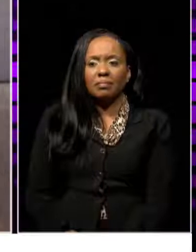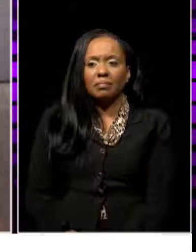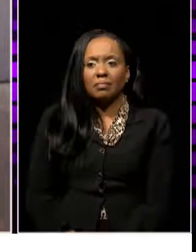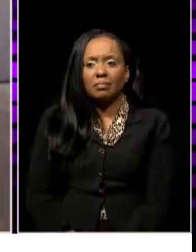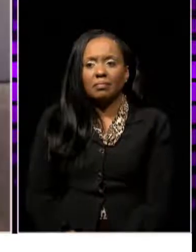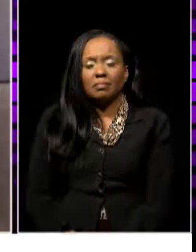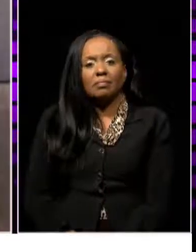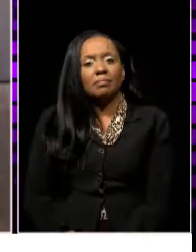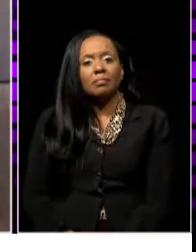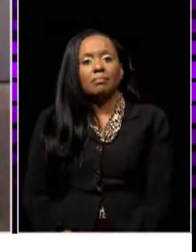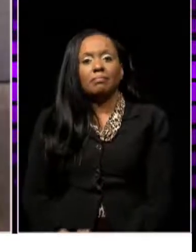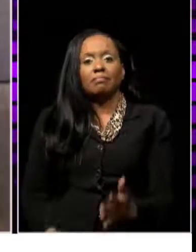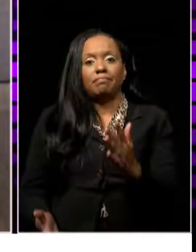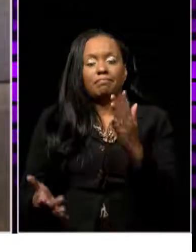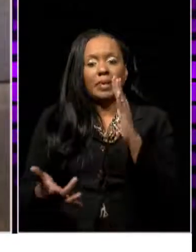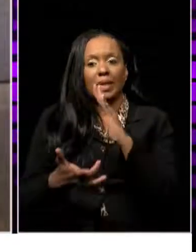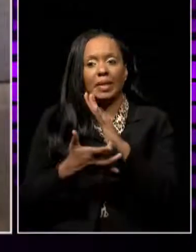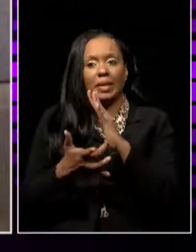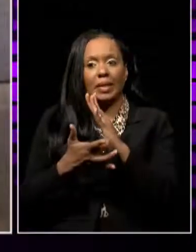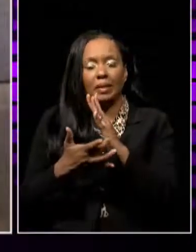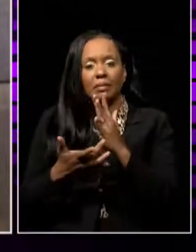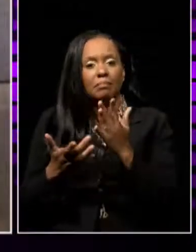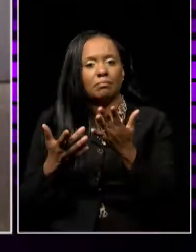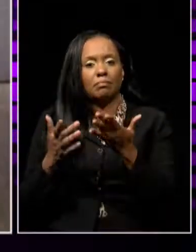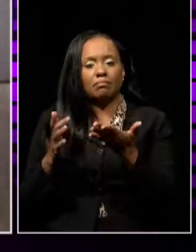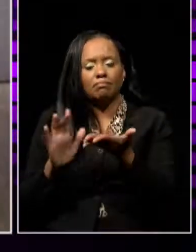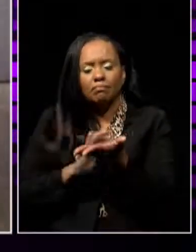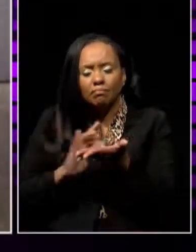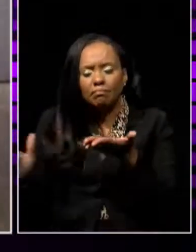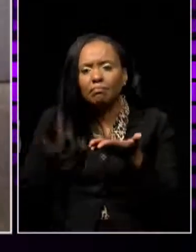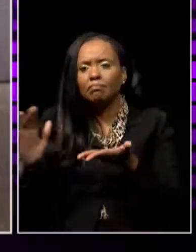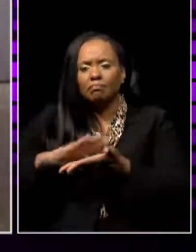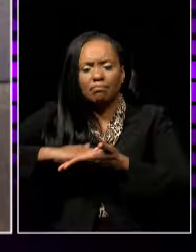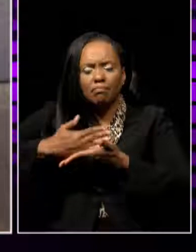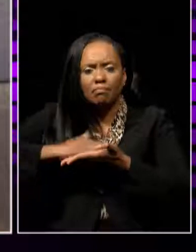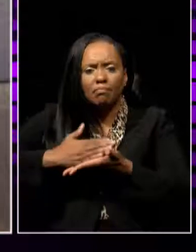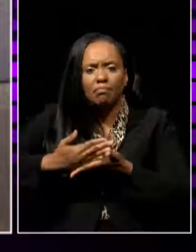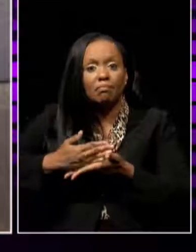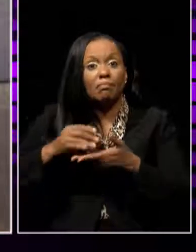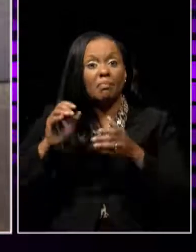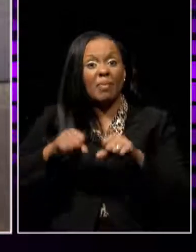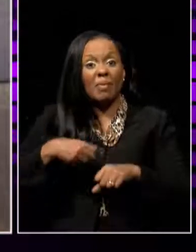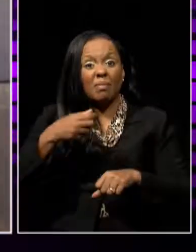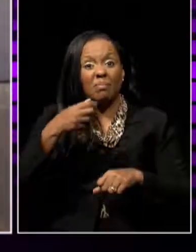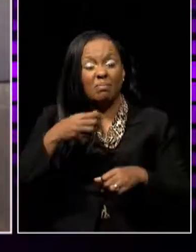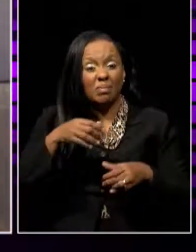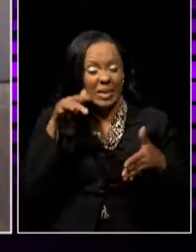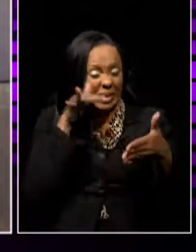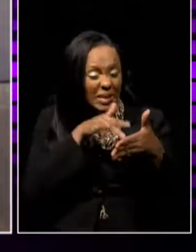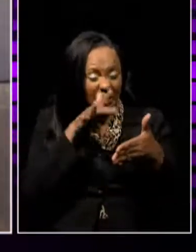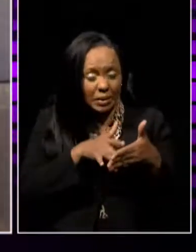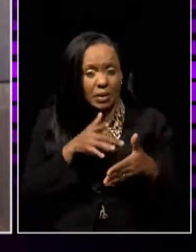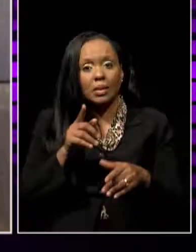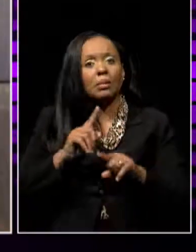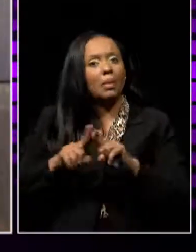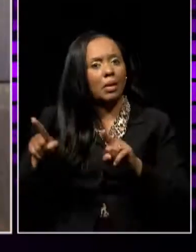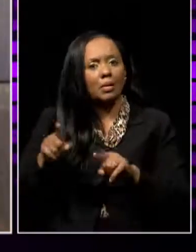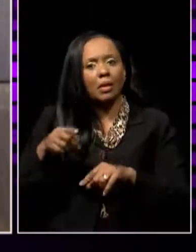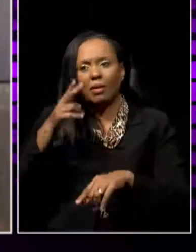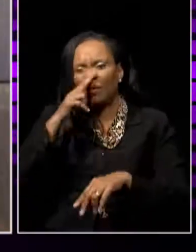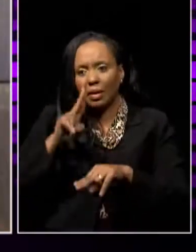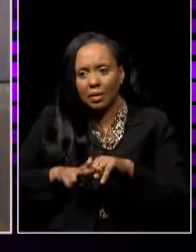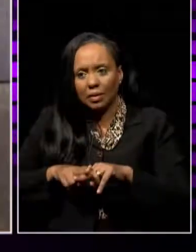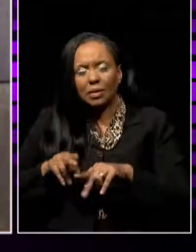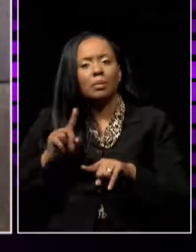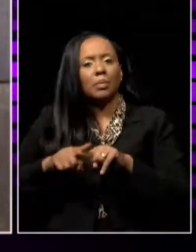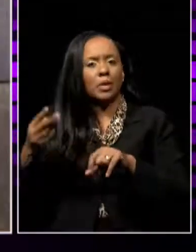toy. Of course, yes, have some fun and use it as a toy, but make sure you spend more time using that device as a